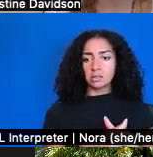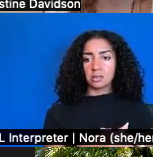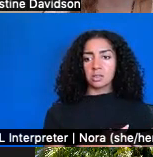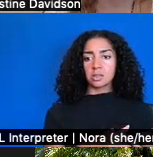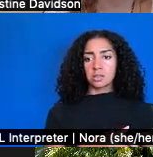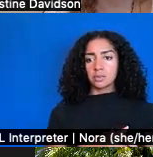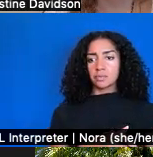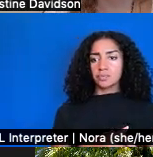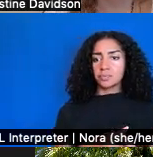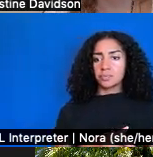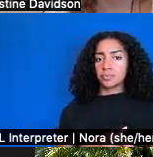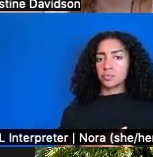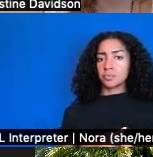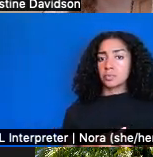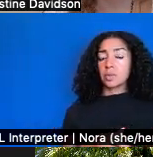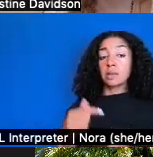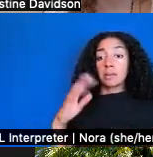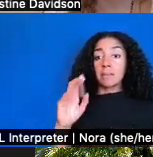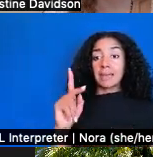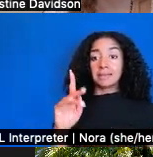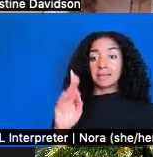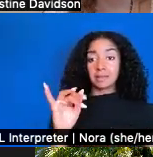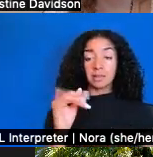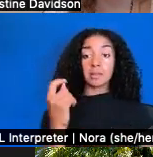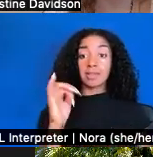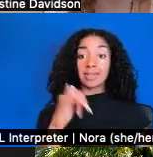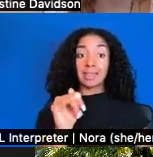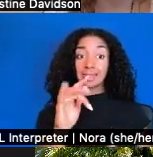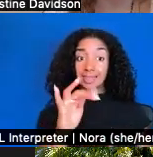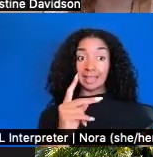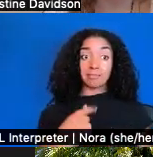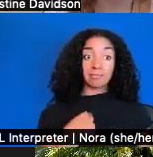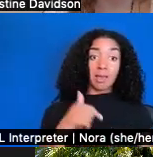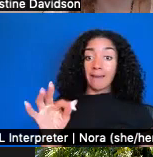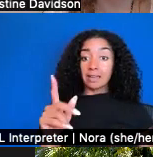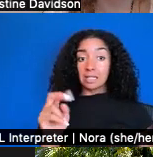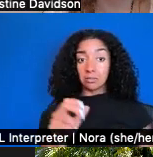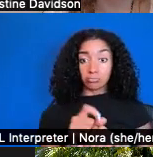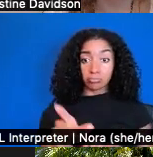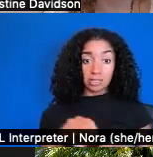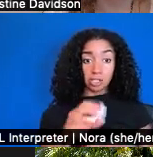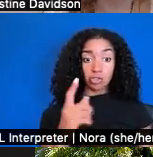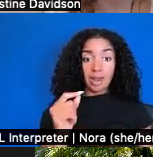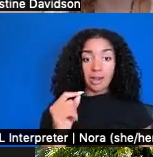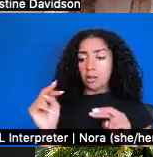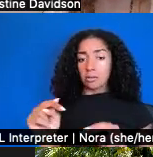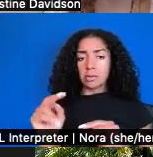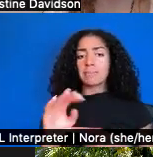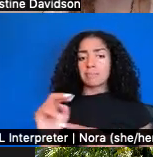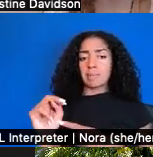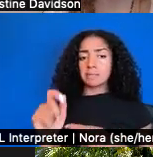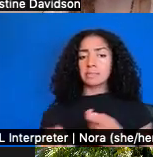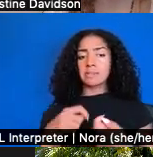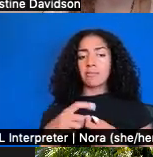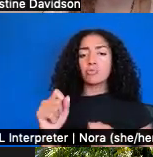that this is Becky, Afton and I both shared, you can, if I mean, it's Minnesota specific, but you can dig more